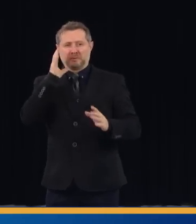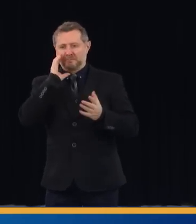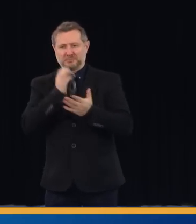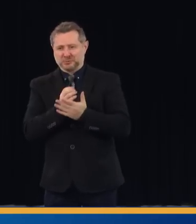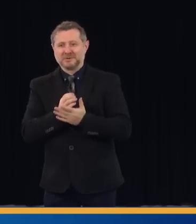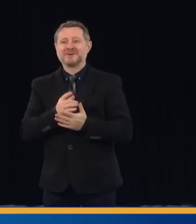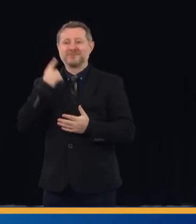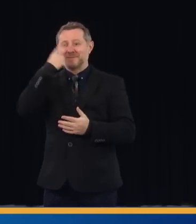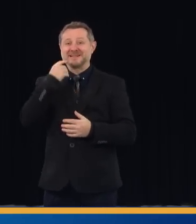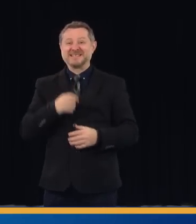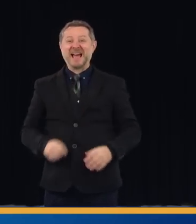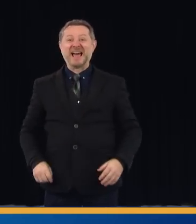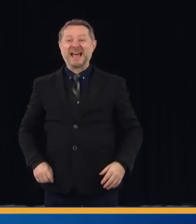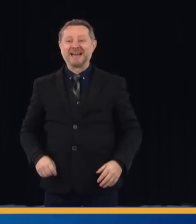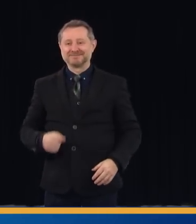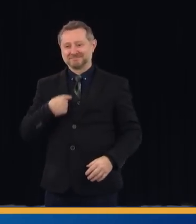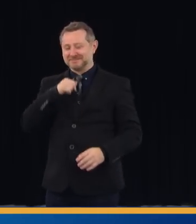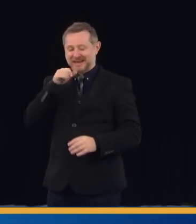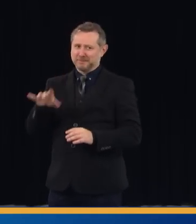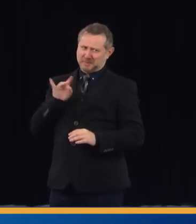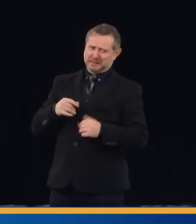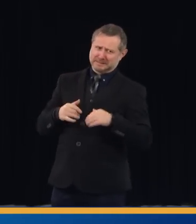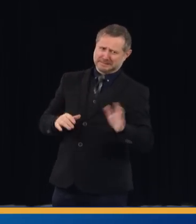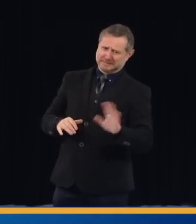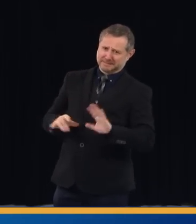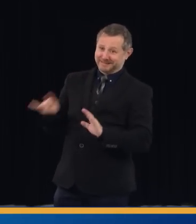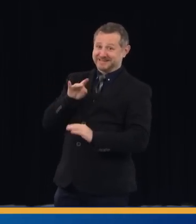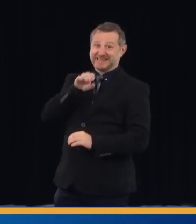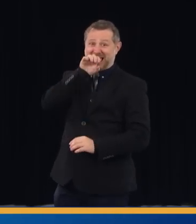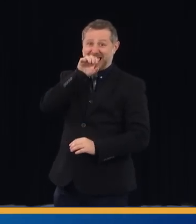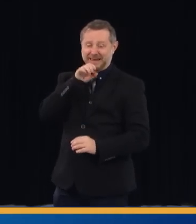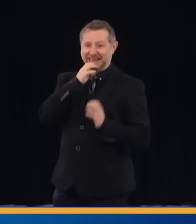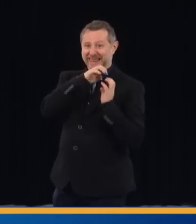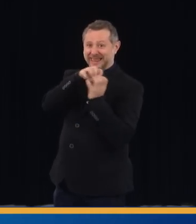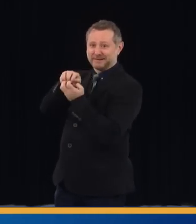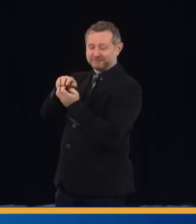is suitable in some ways. Any questions, comments?